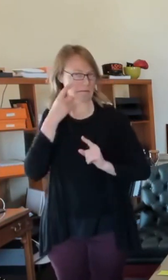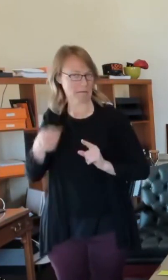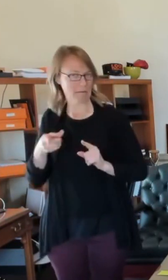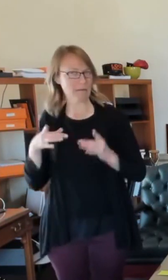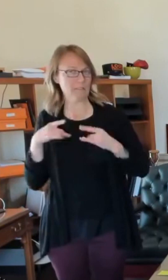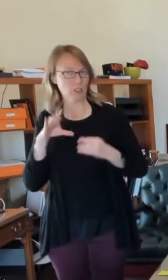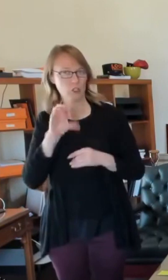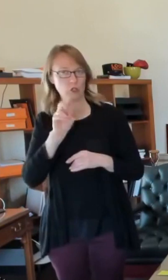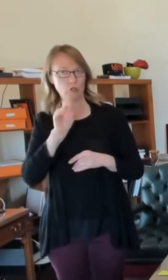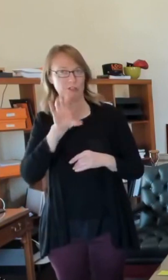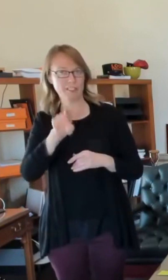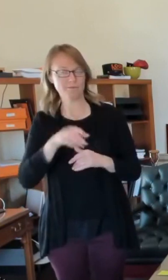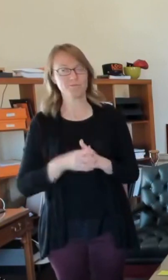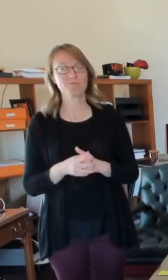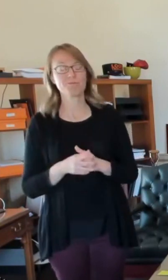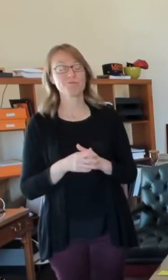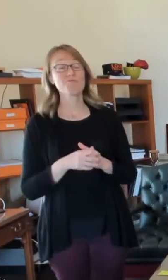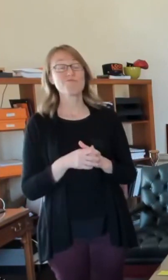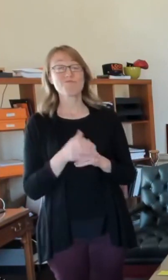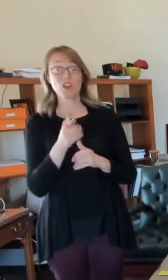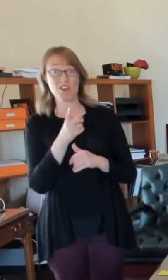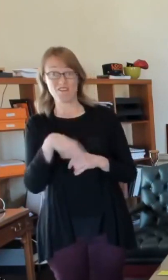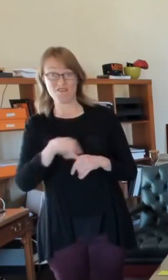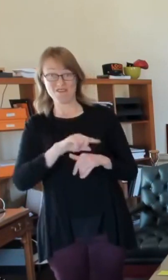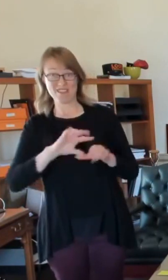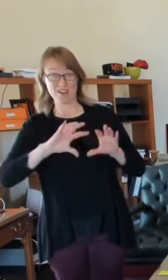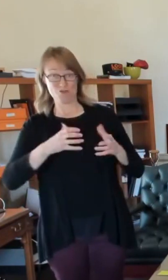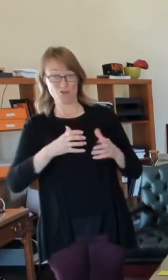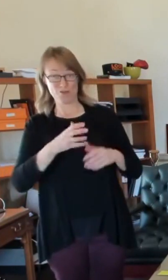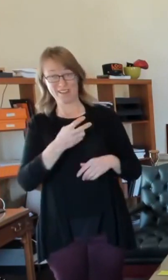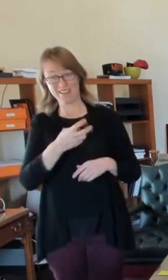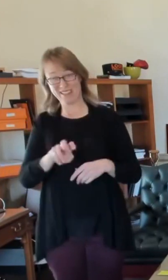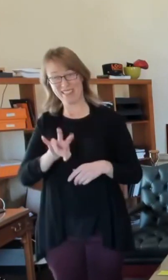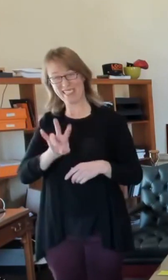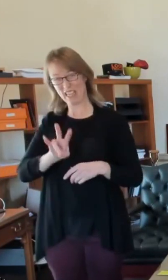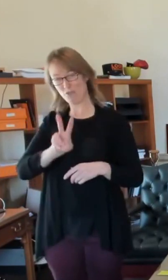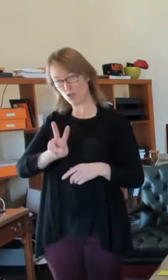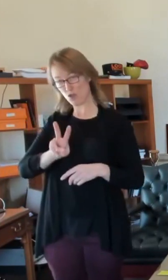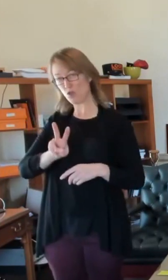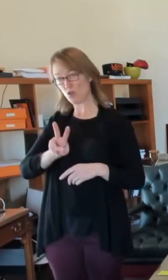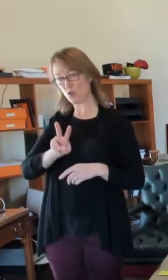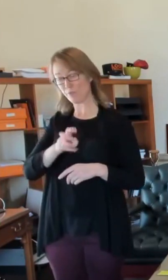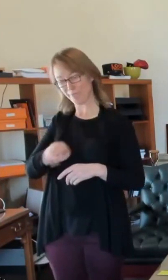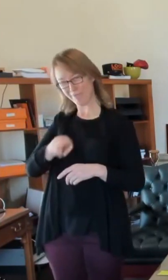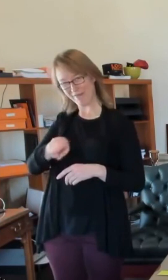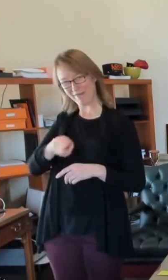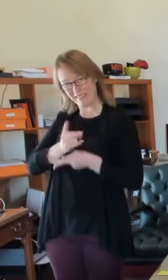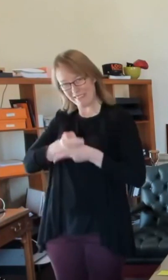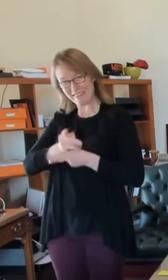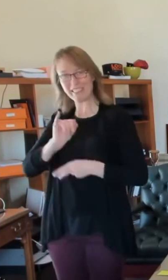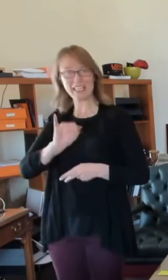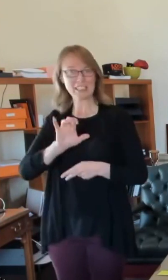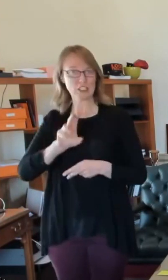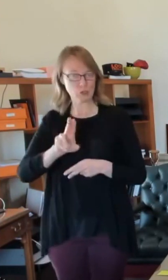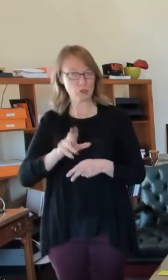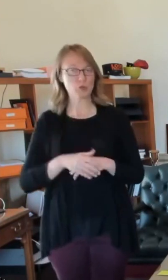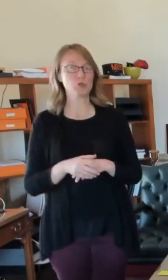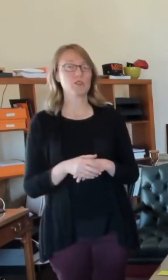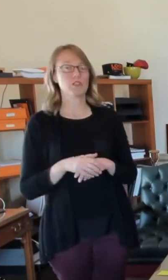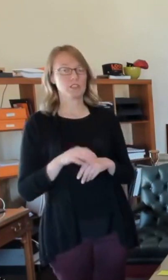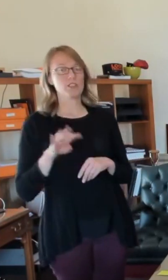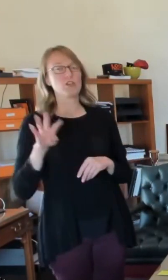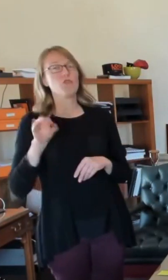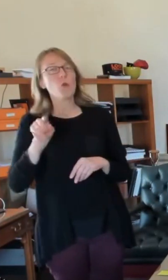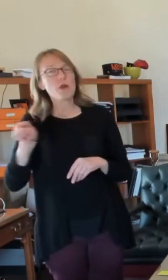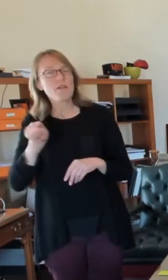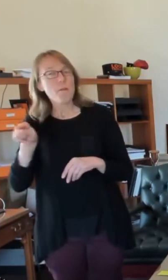72 of those folks are in the ICU, and 48 of those folks are on ventilators. So still a